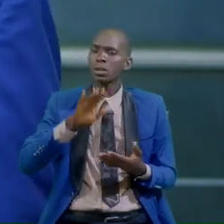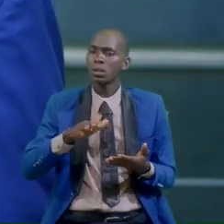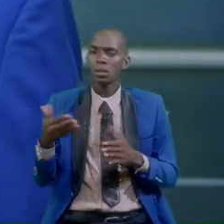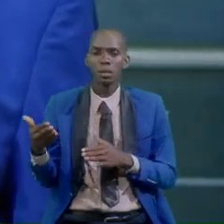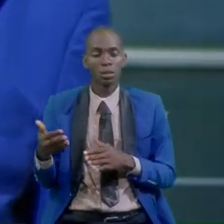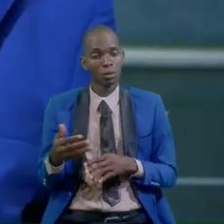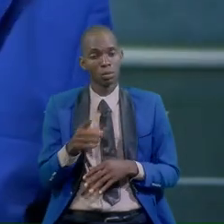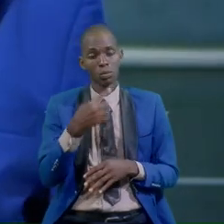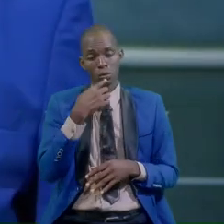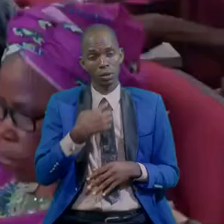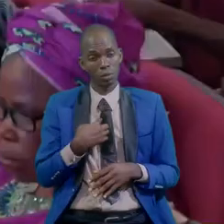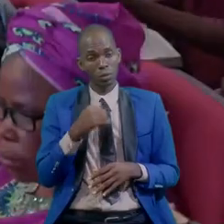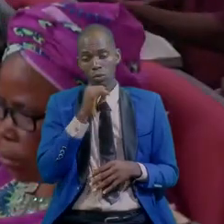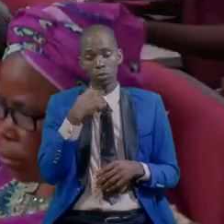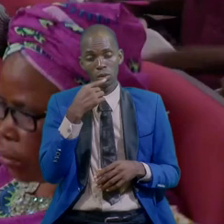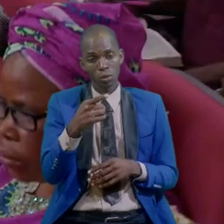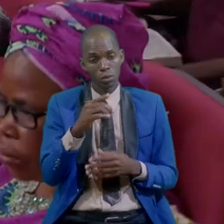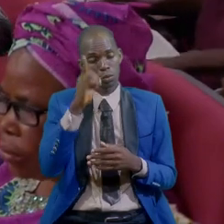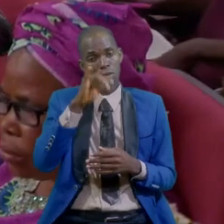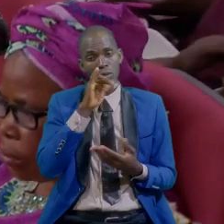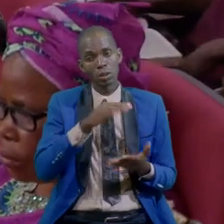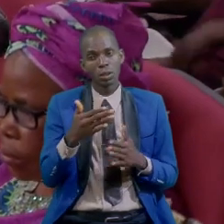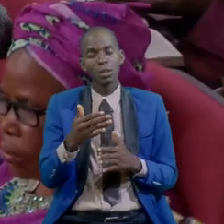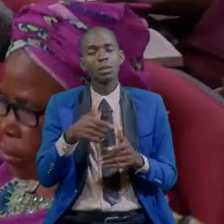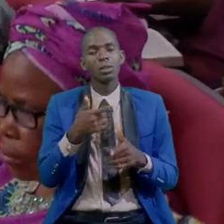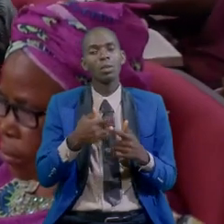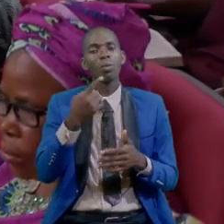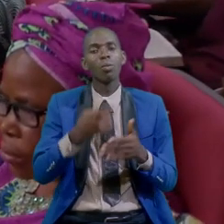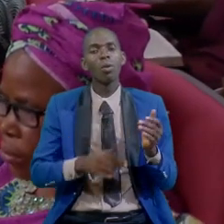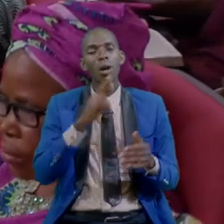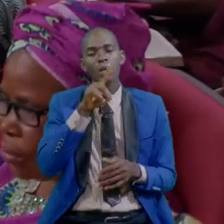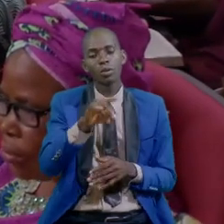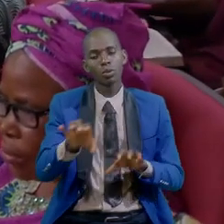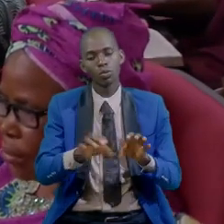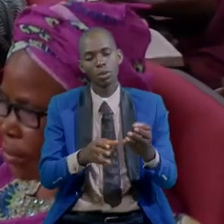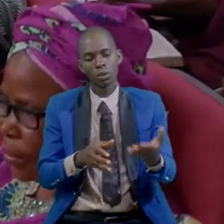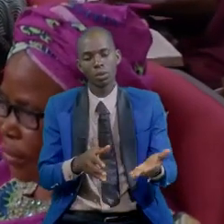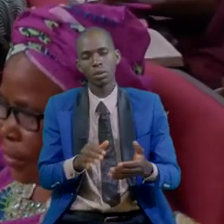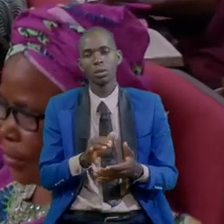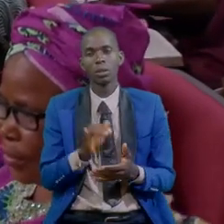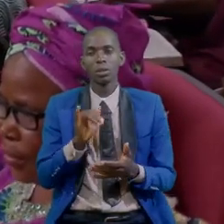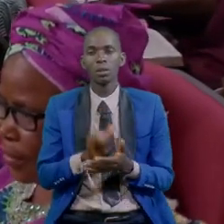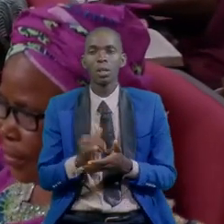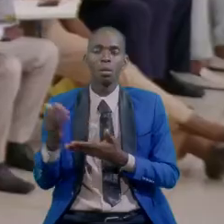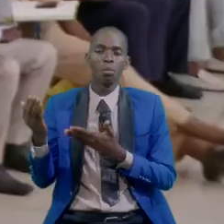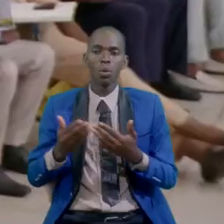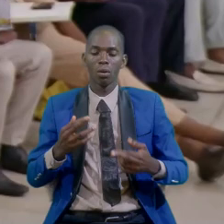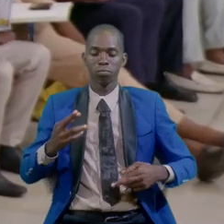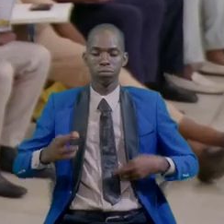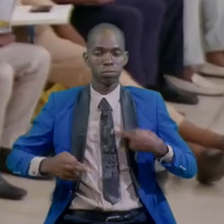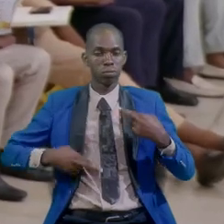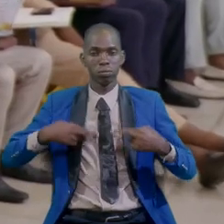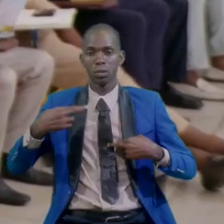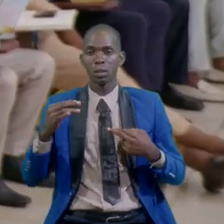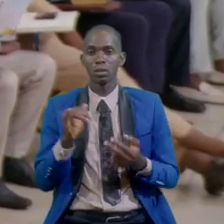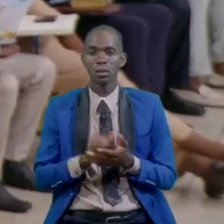is not dead, what are you doing here?" That brought revival. That brought